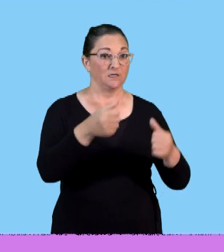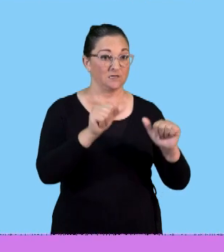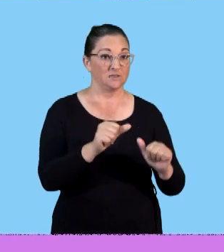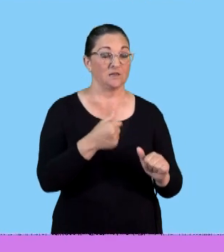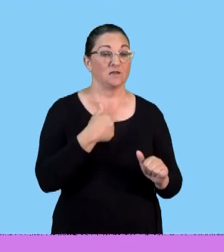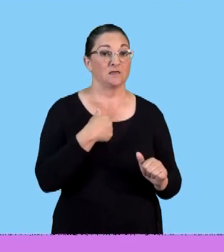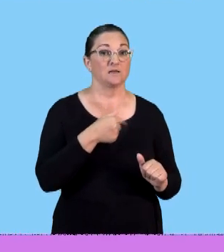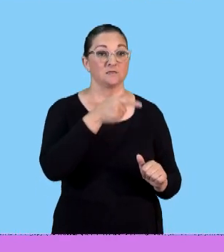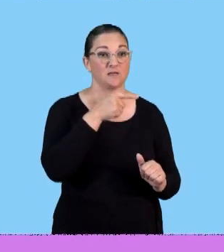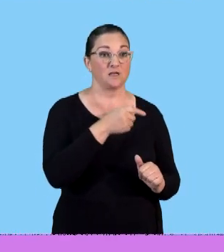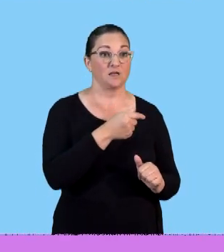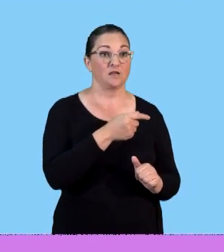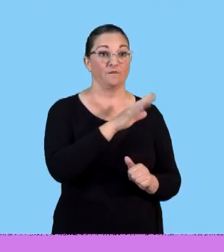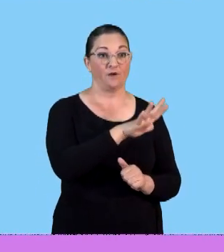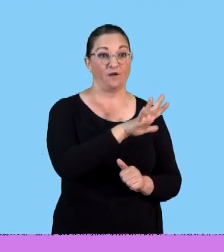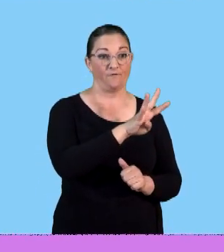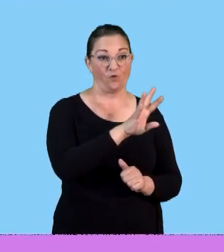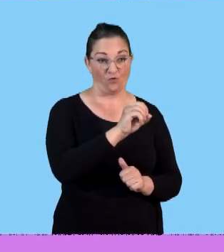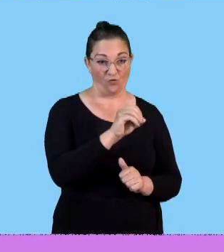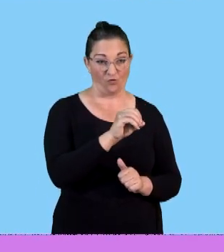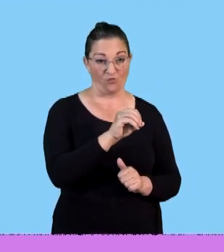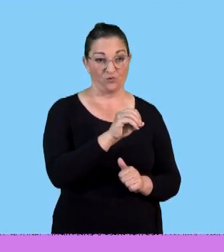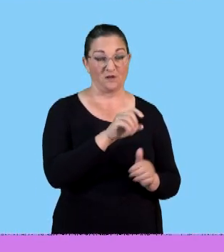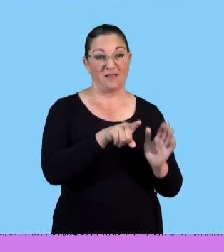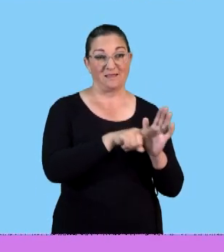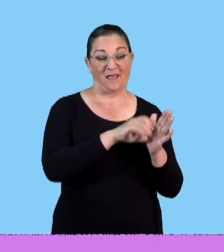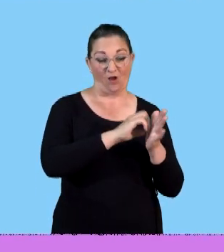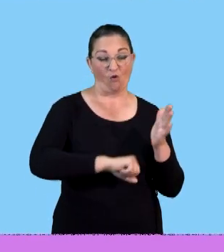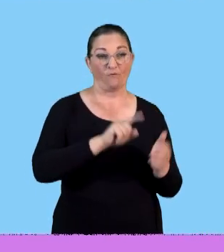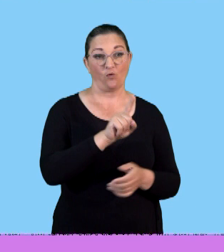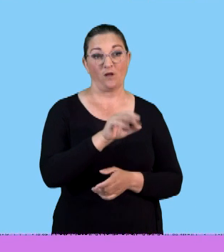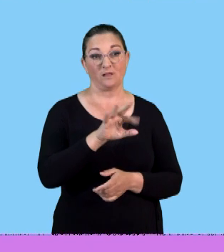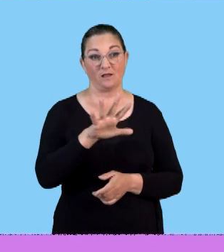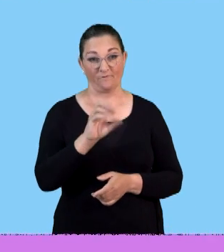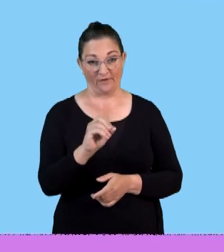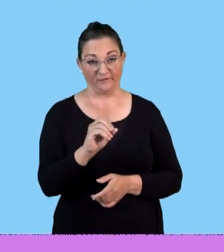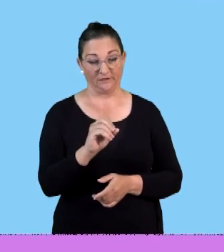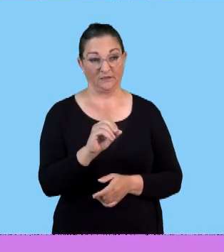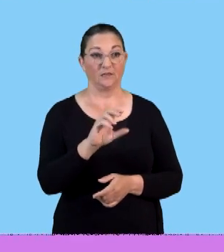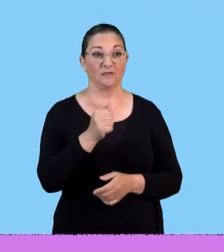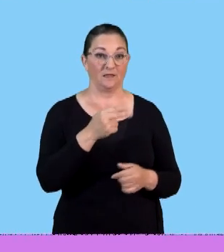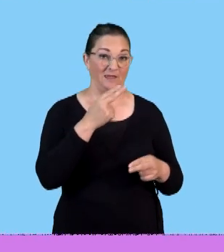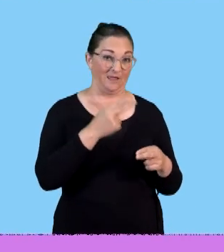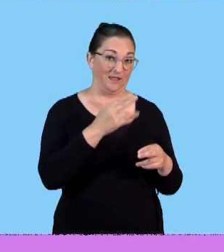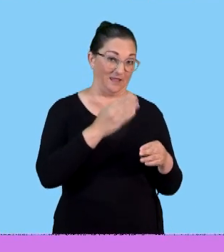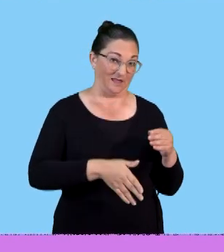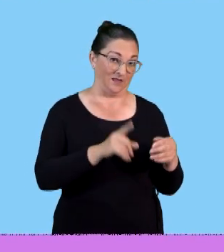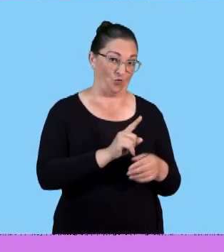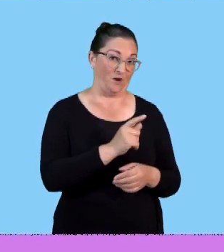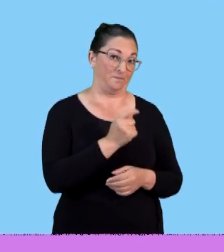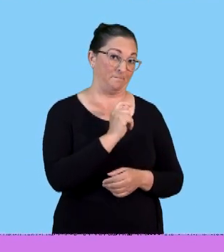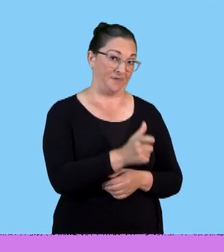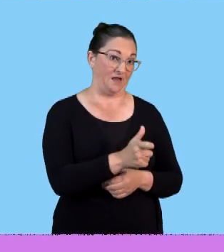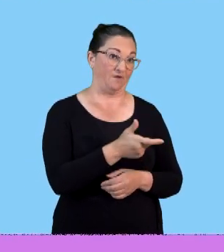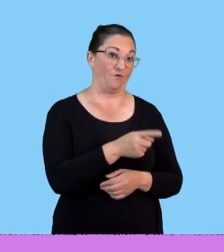1,350 Rand. Thereafter, I took the original price, 5,400, minus the discount of 1,350, and I ended